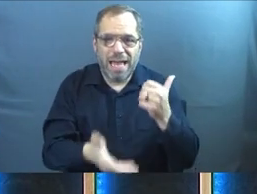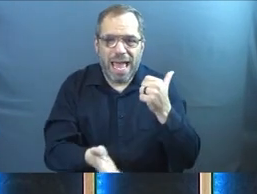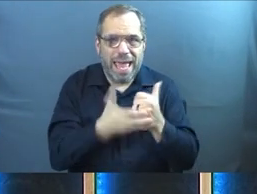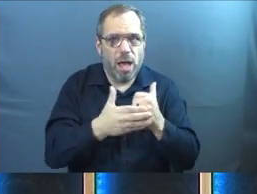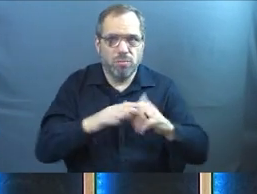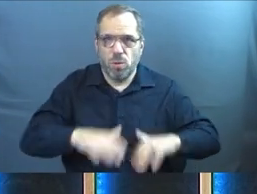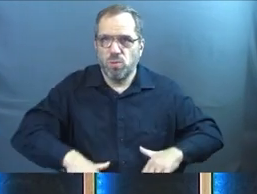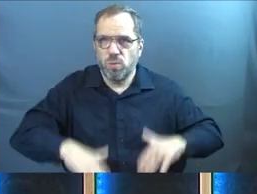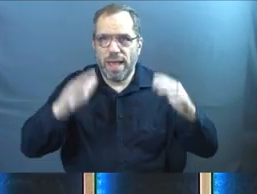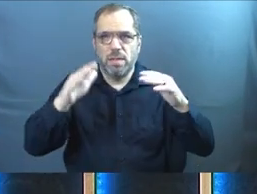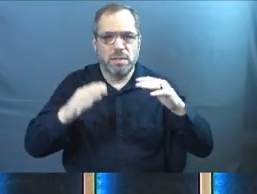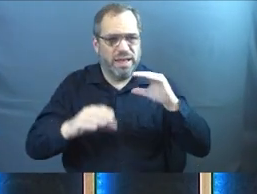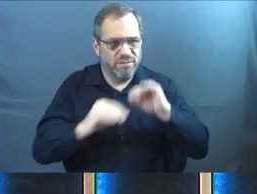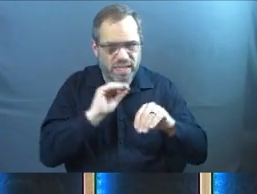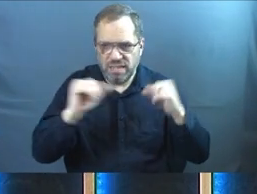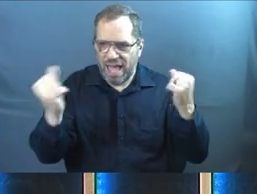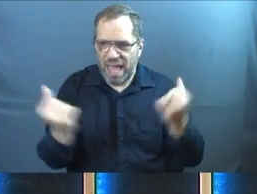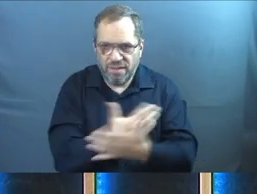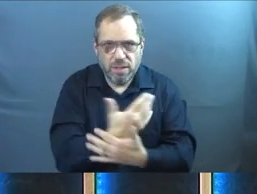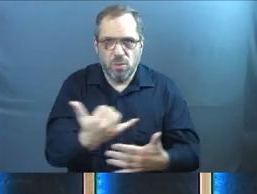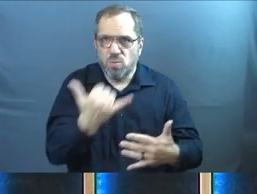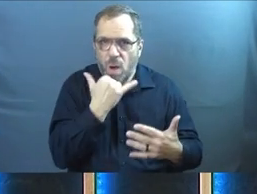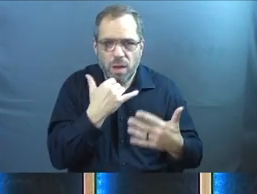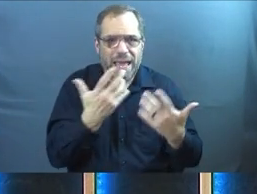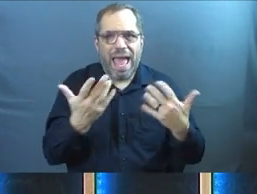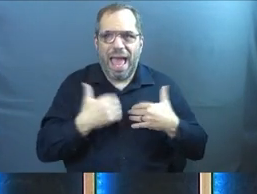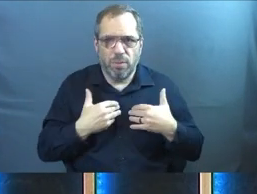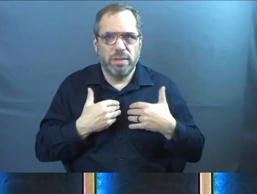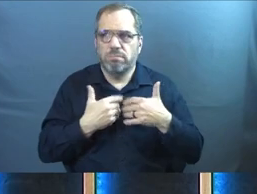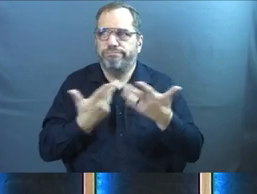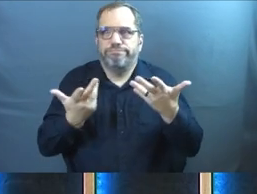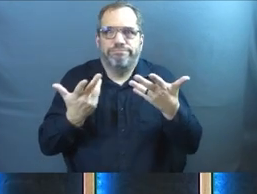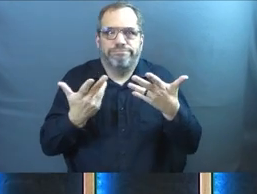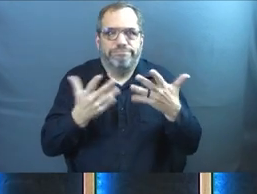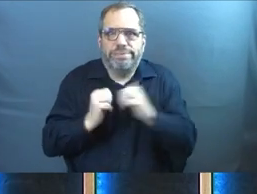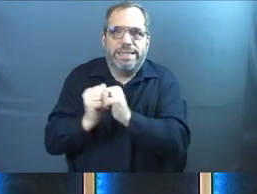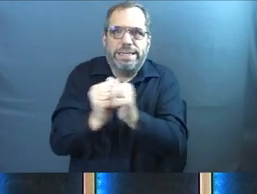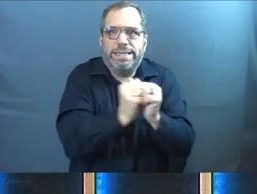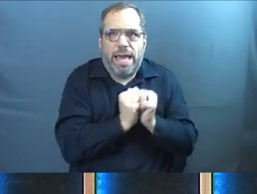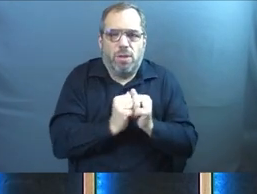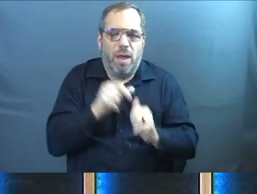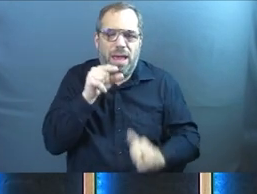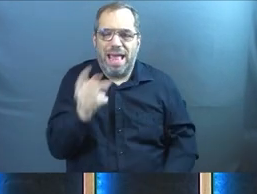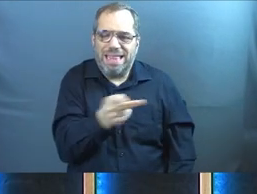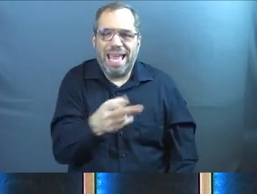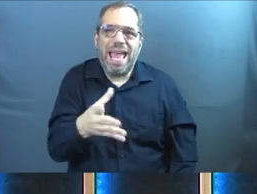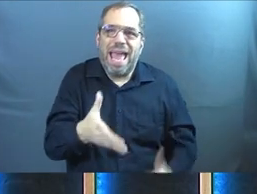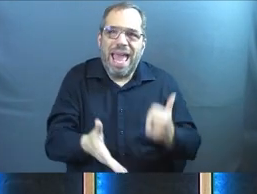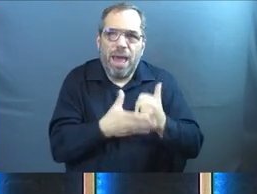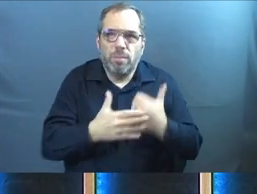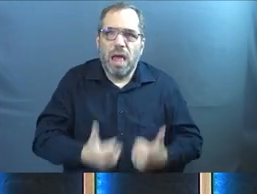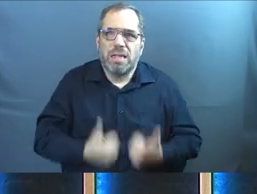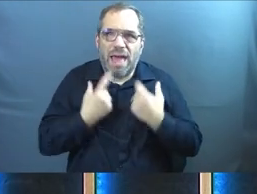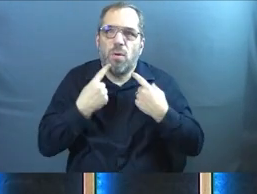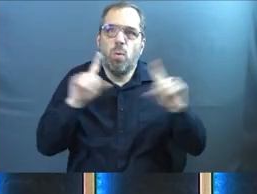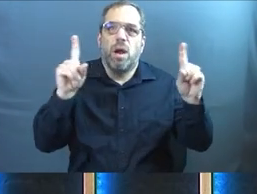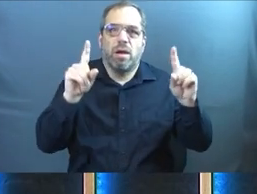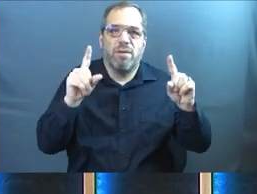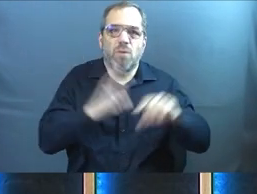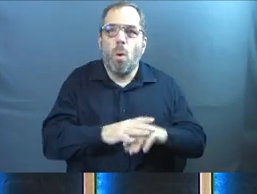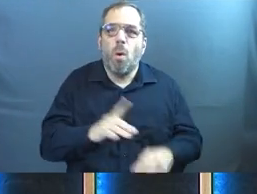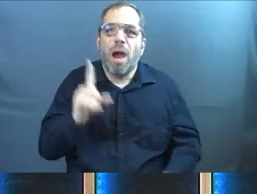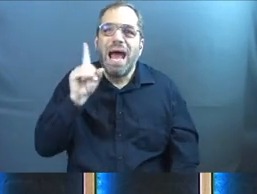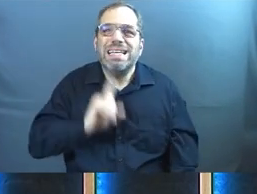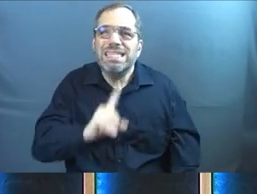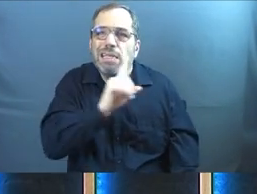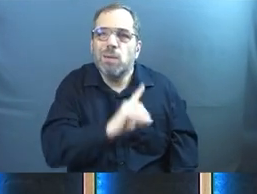helped raise us, helped fix everything that was wrong, and we kind of did everything together, and they helped life work for a single mom of